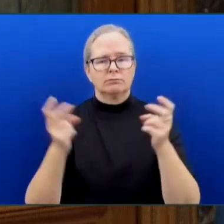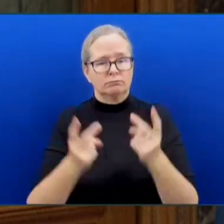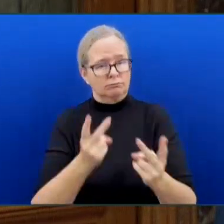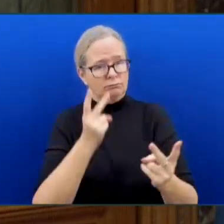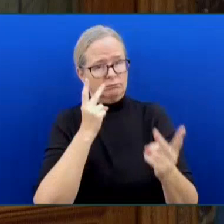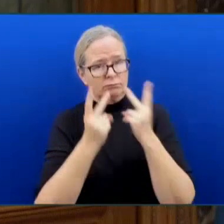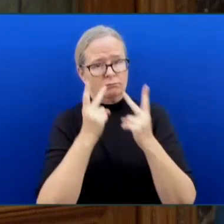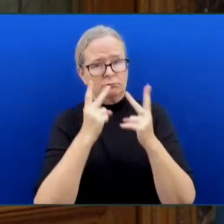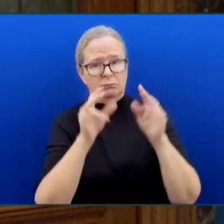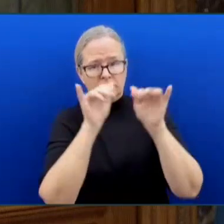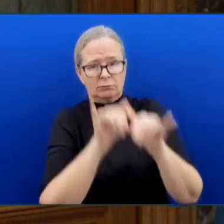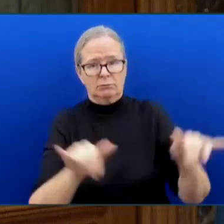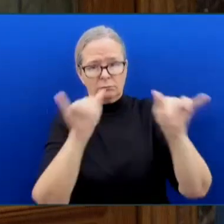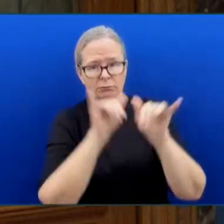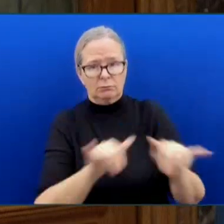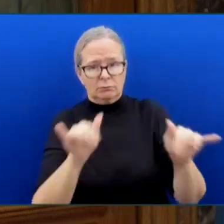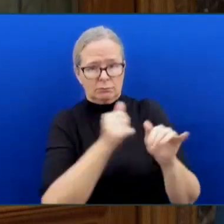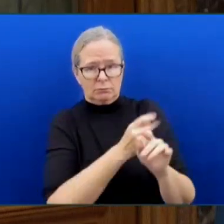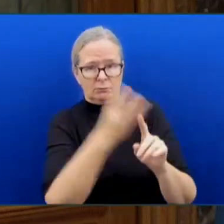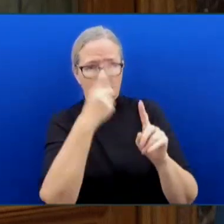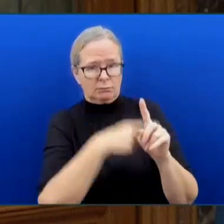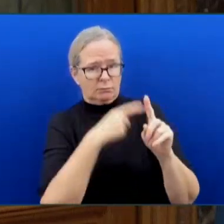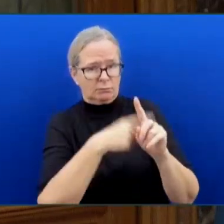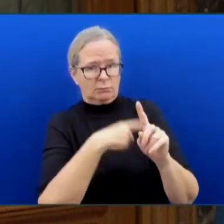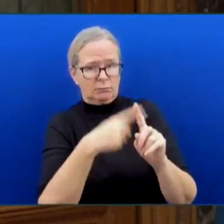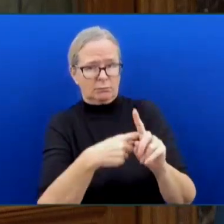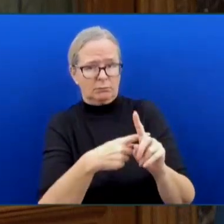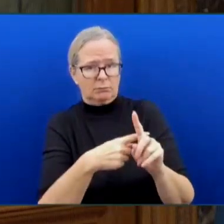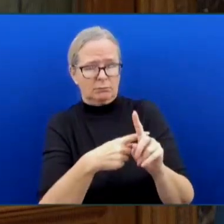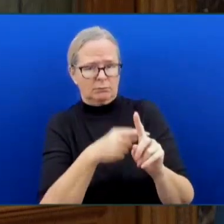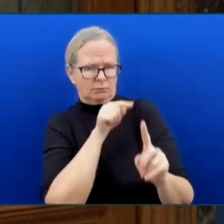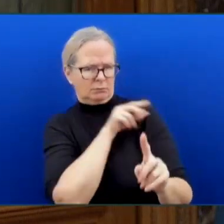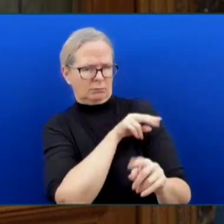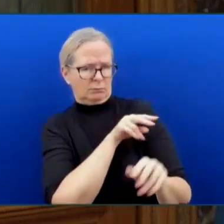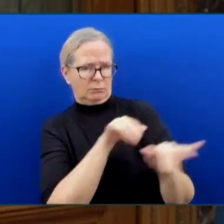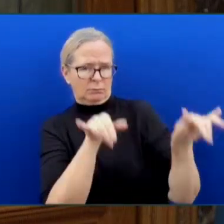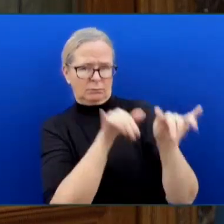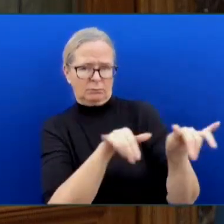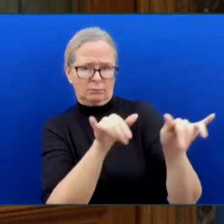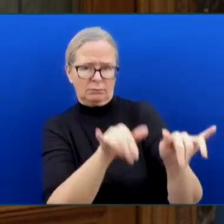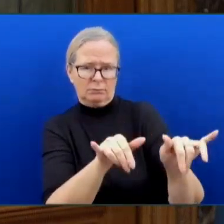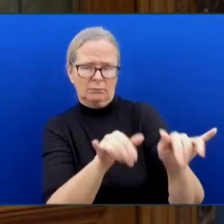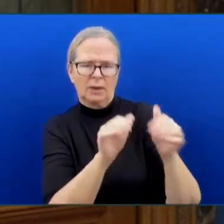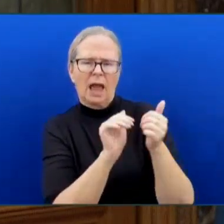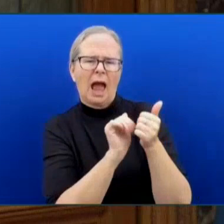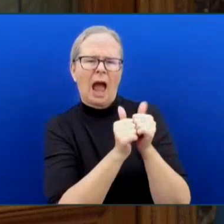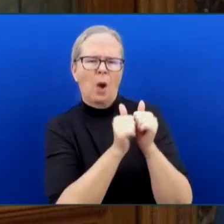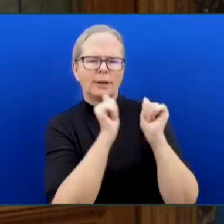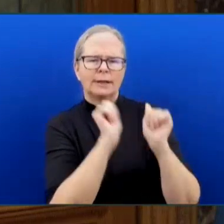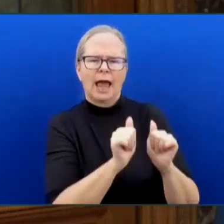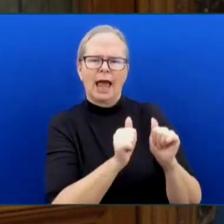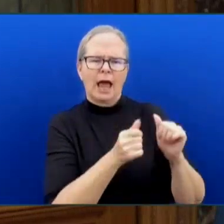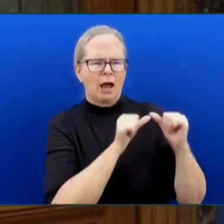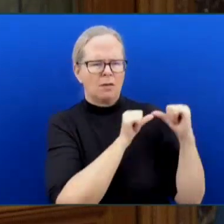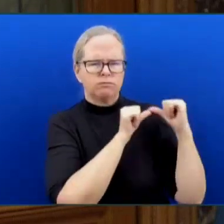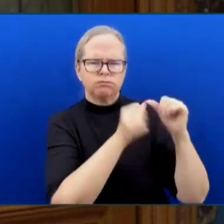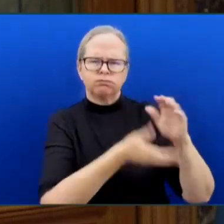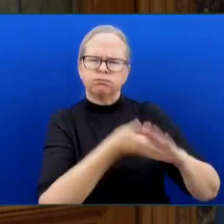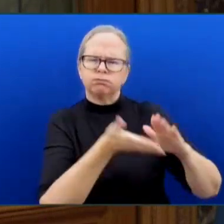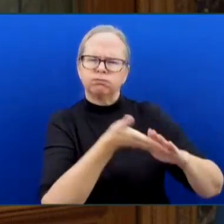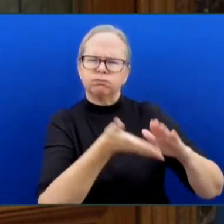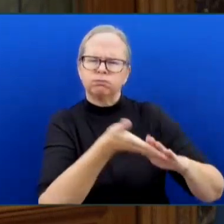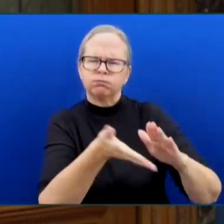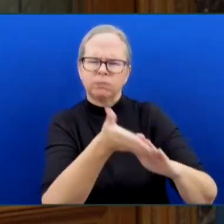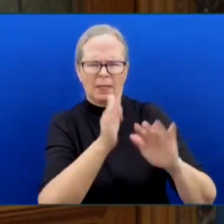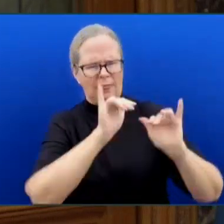the minister, how is it possible you can continue to believe that you have the leadership skills to navigate this sensitive ministry and